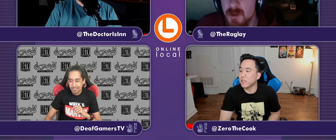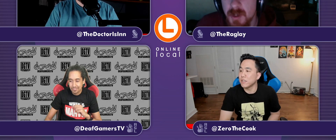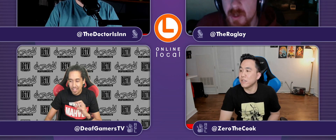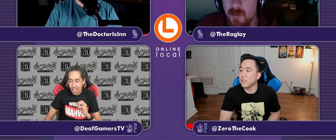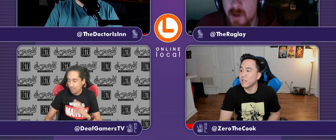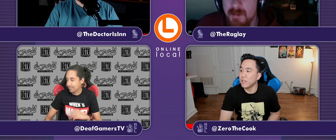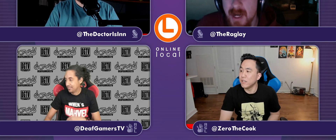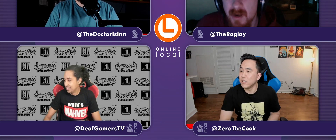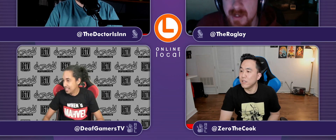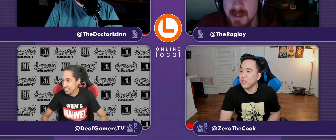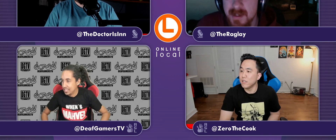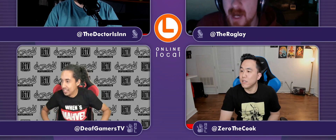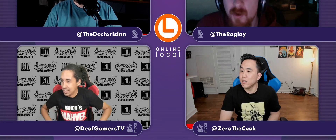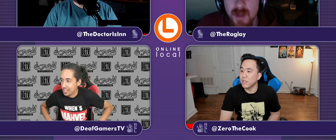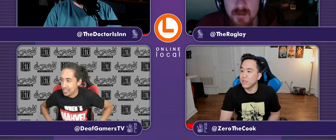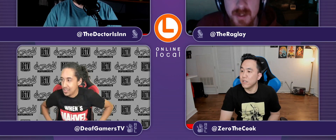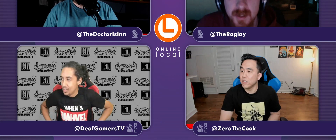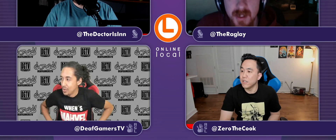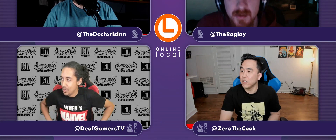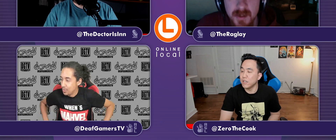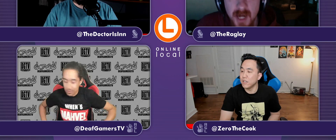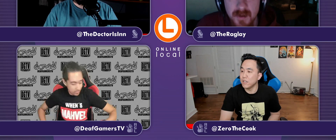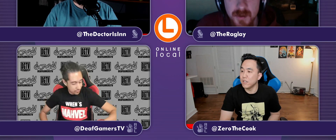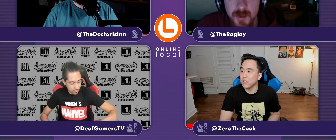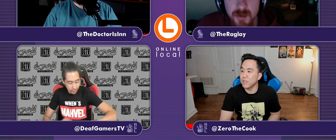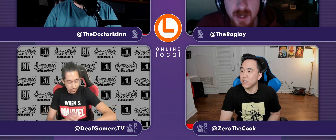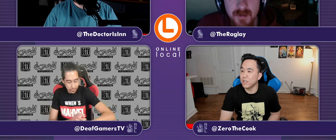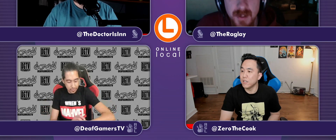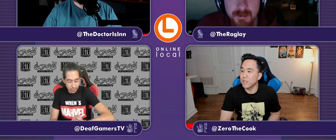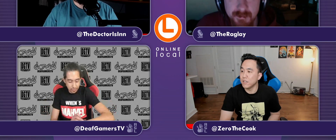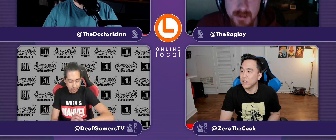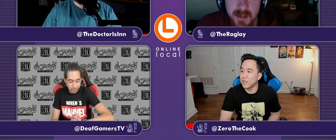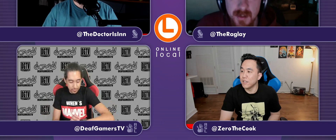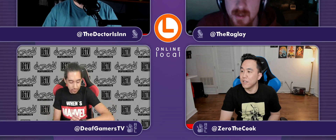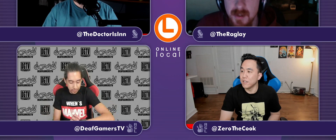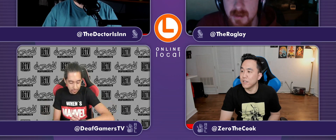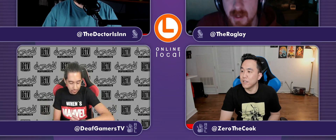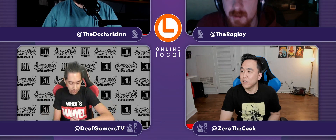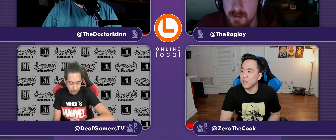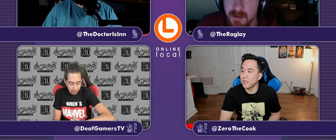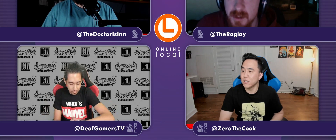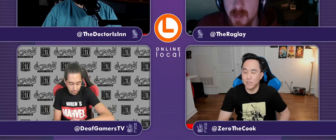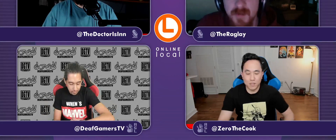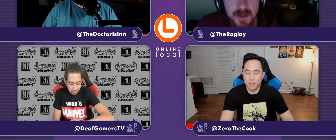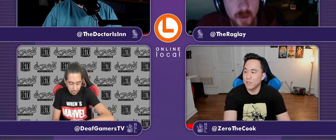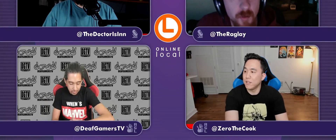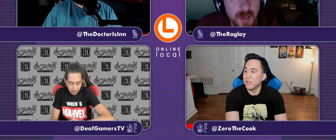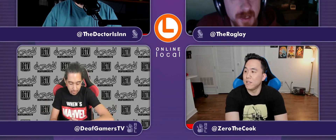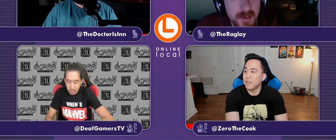Interesting that there was really only one parry, not a whole lot of V skill. It was kind of a neutral heavy, I mean,